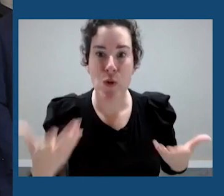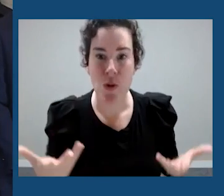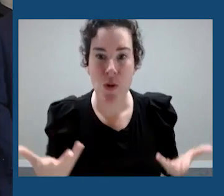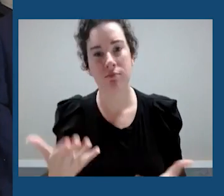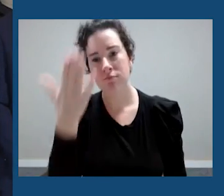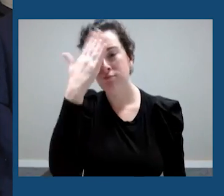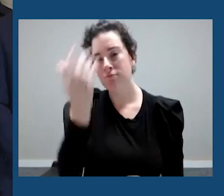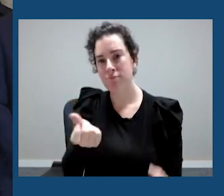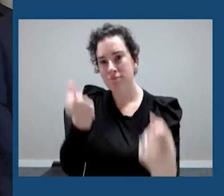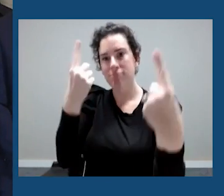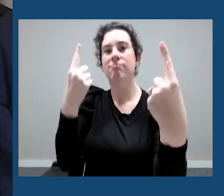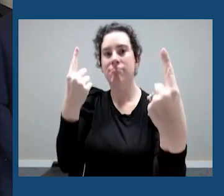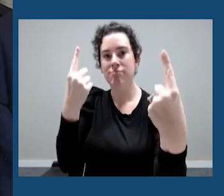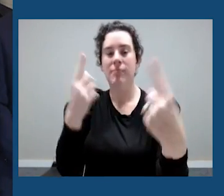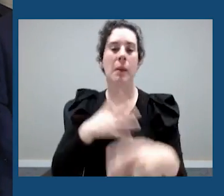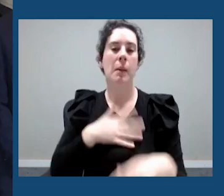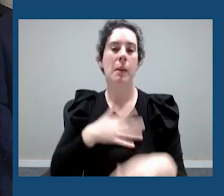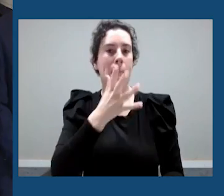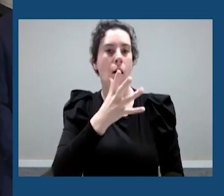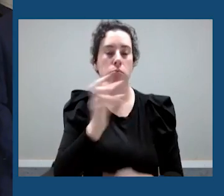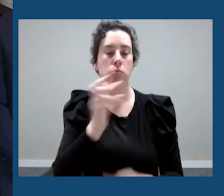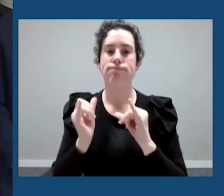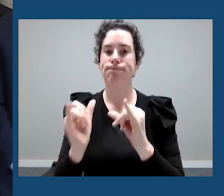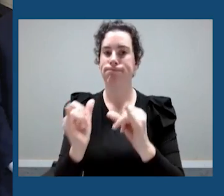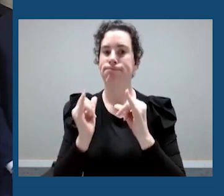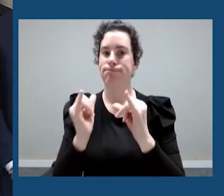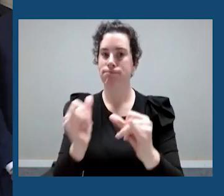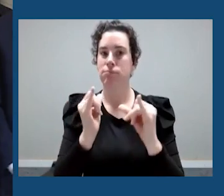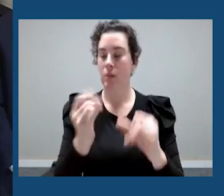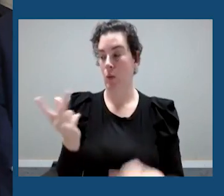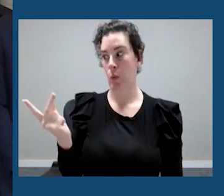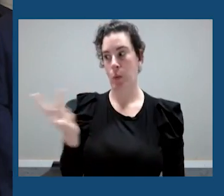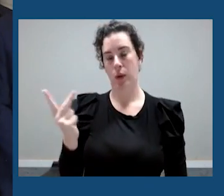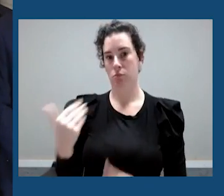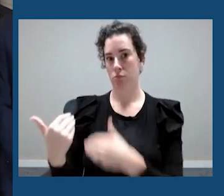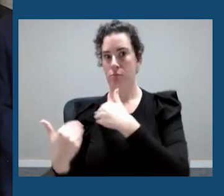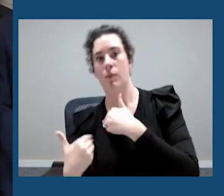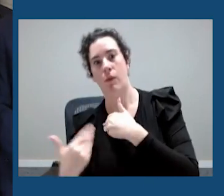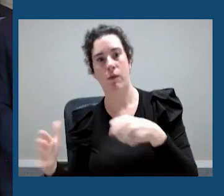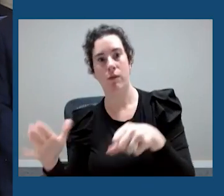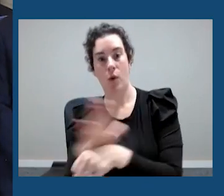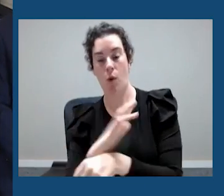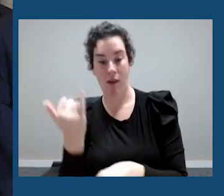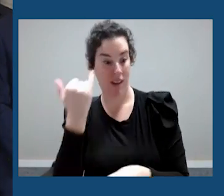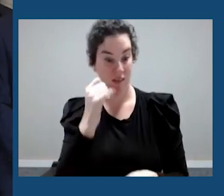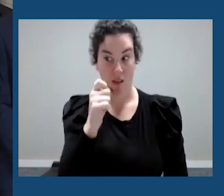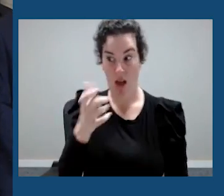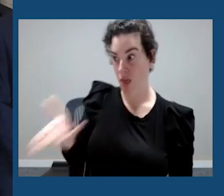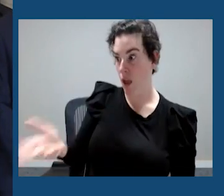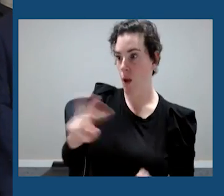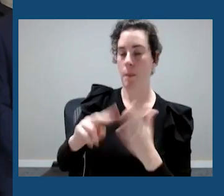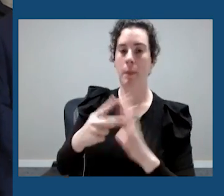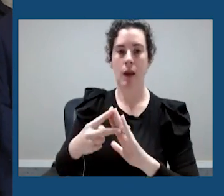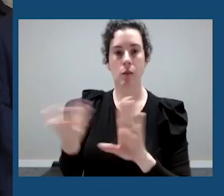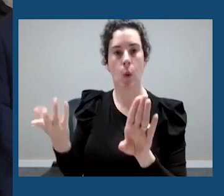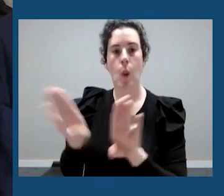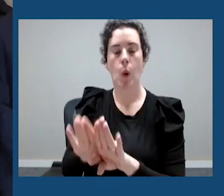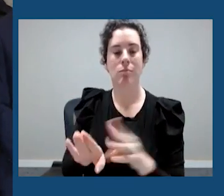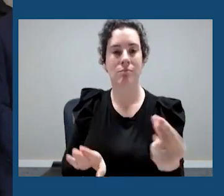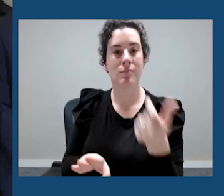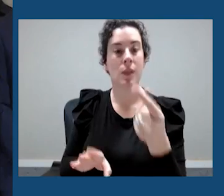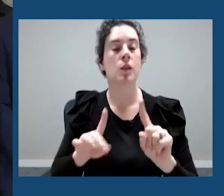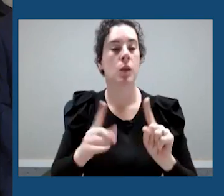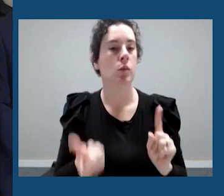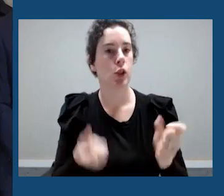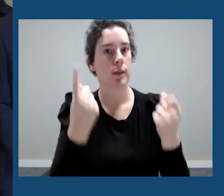My mother had a little shop, and it was she and I. If we weren't in the shop, it wasn't open. So we understand the stresses. But all these